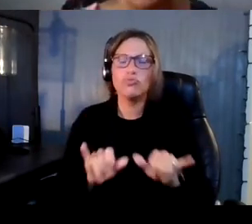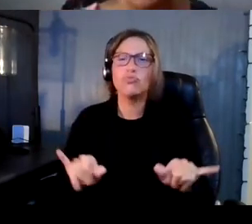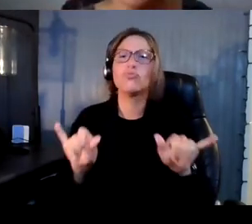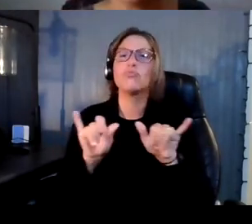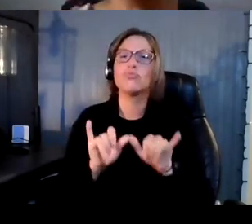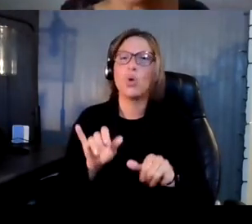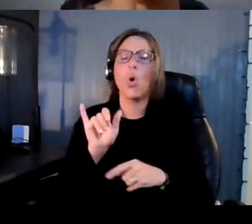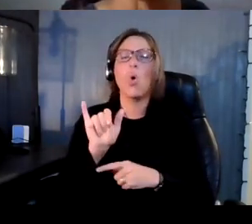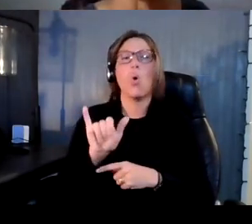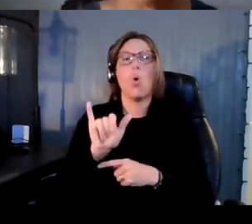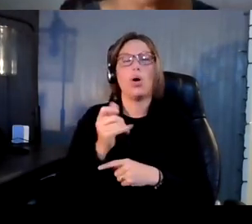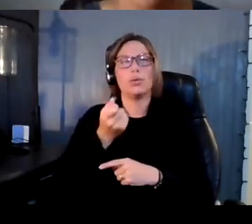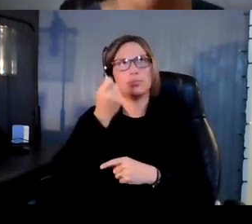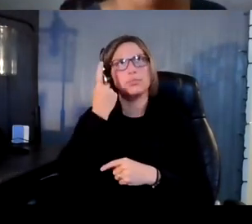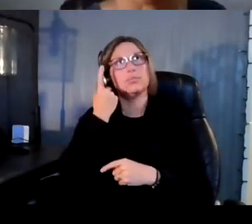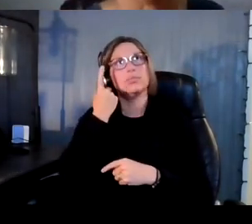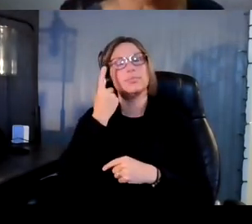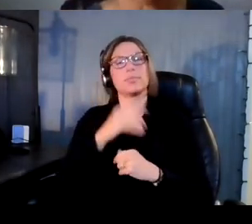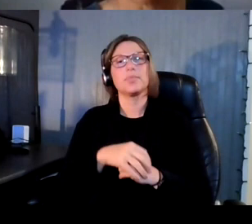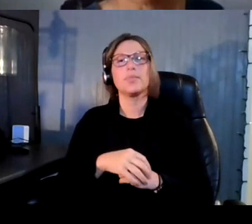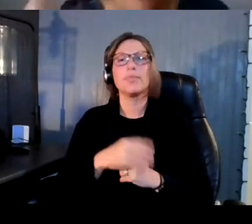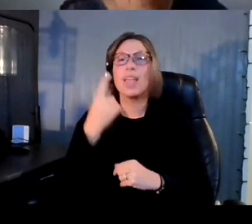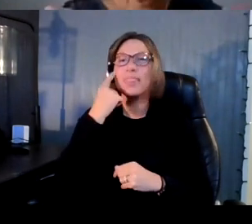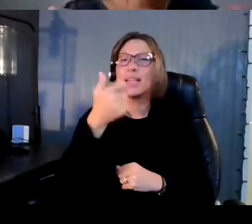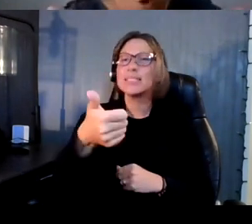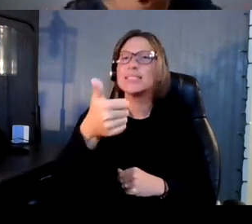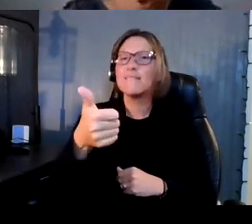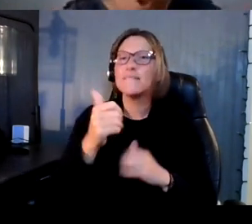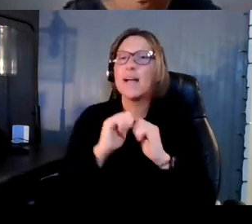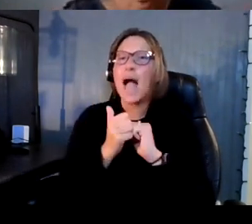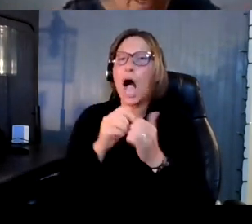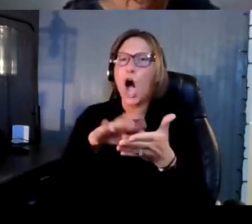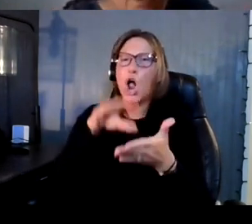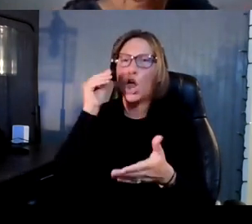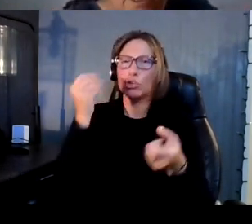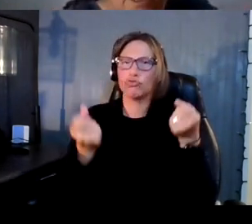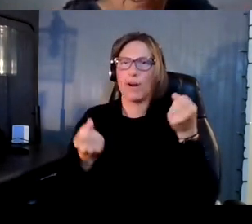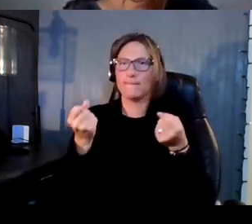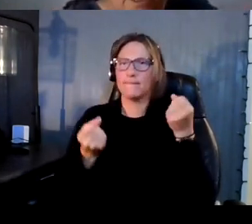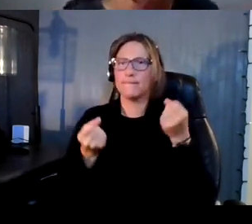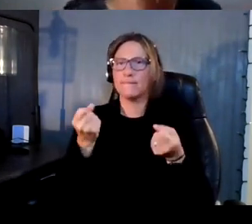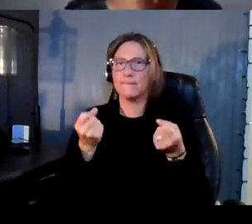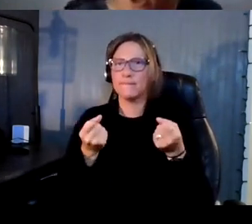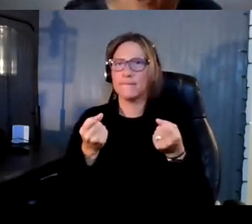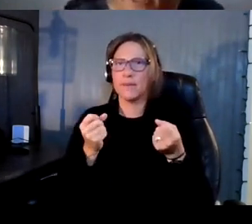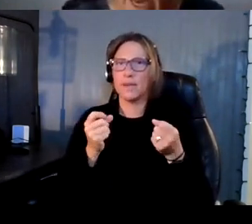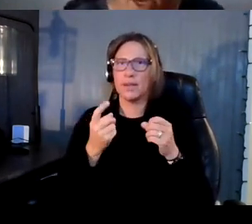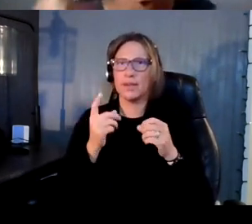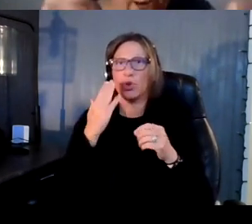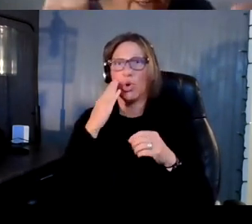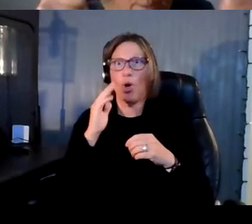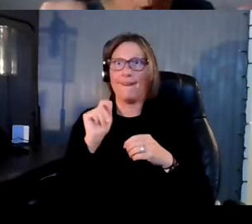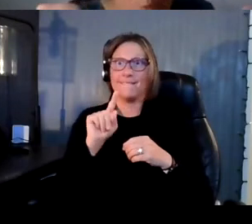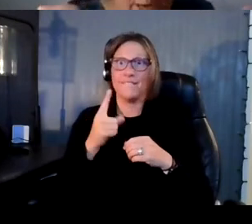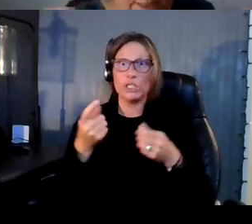how you learned how to drive a car. When you first were doing it, it was like this, and you could just barely take